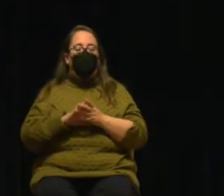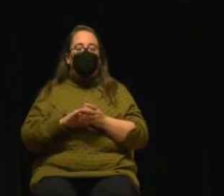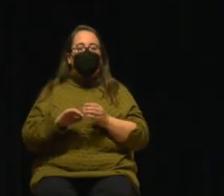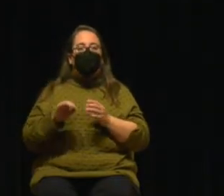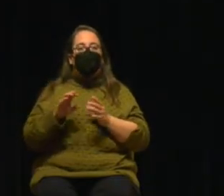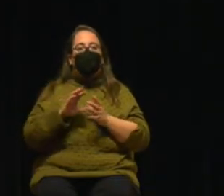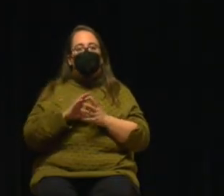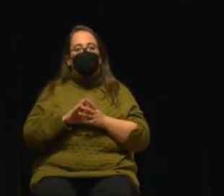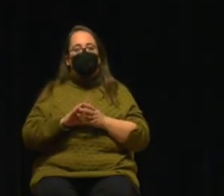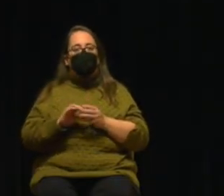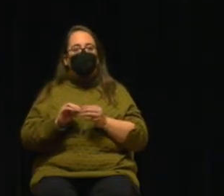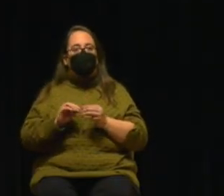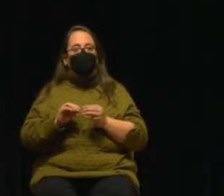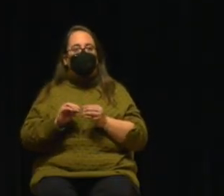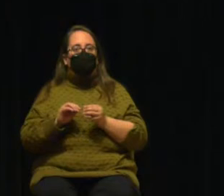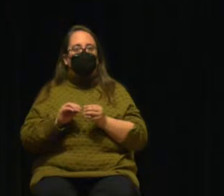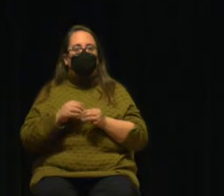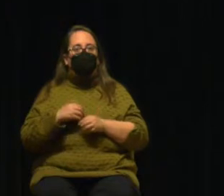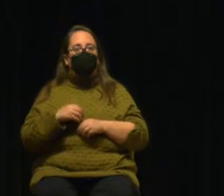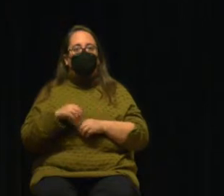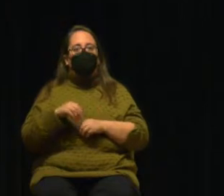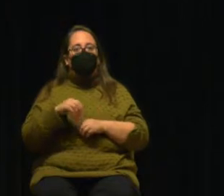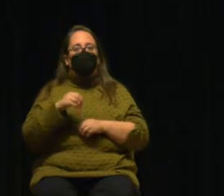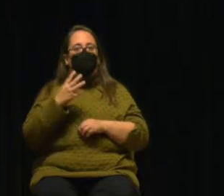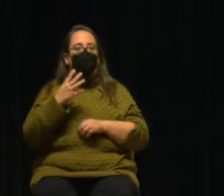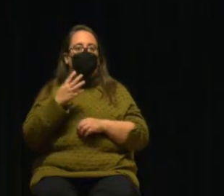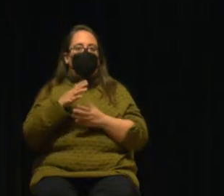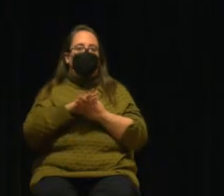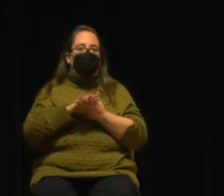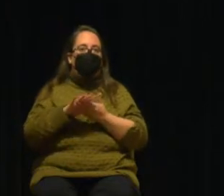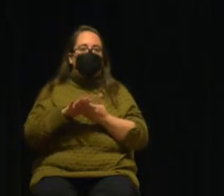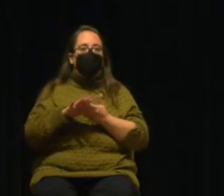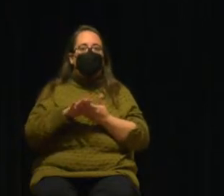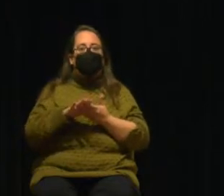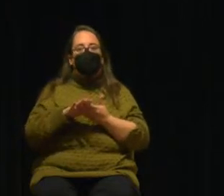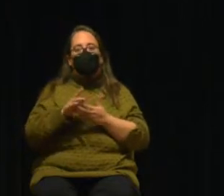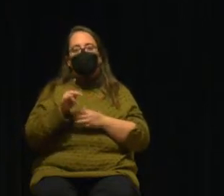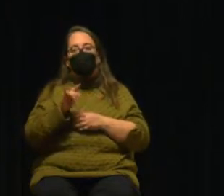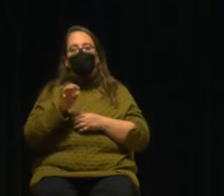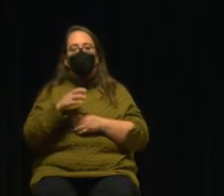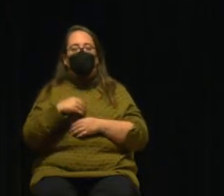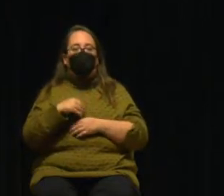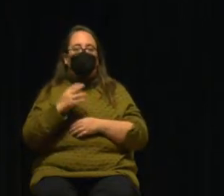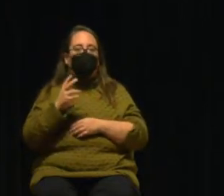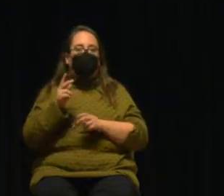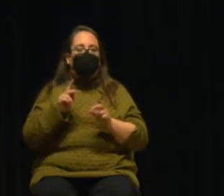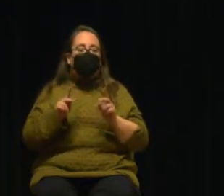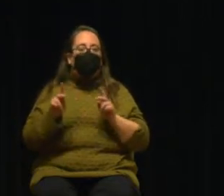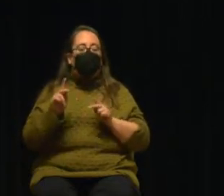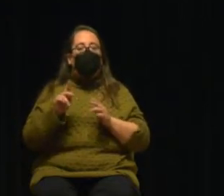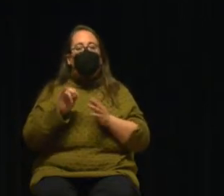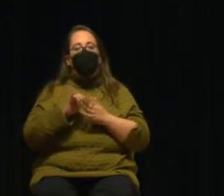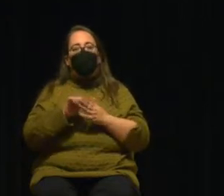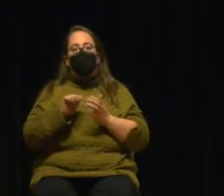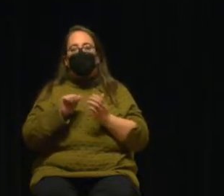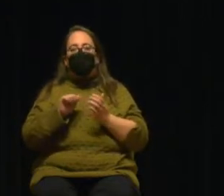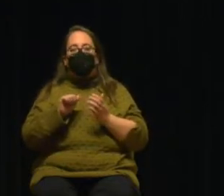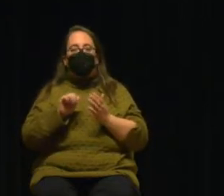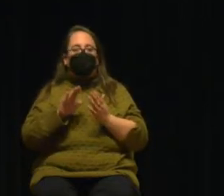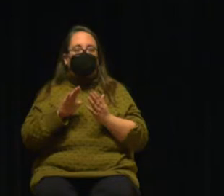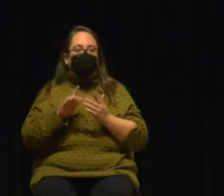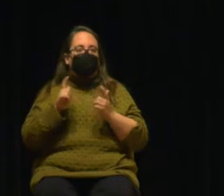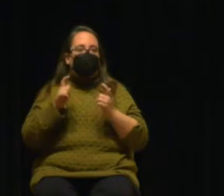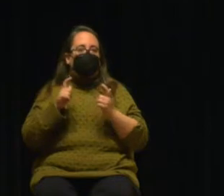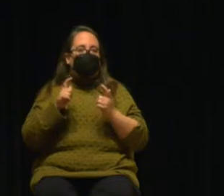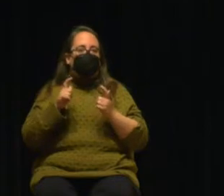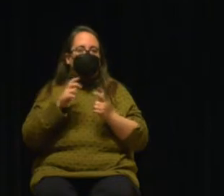of largely white benevolence, a story of heroic white people who faced great odds